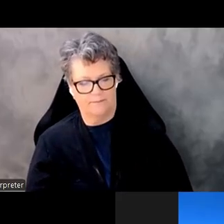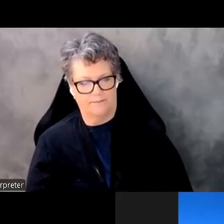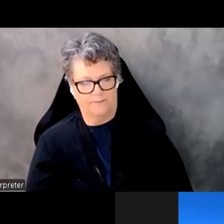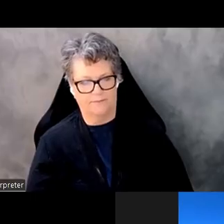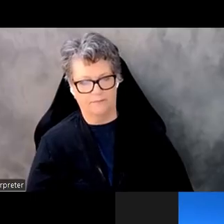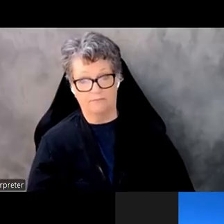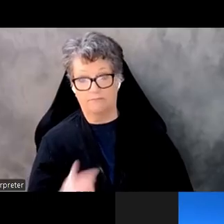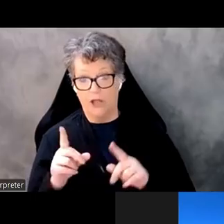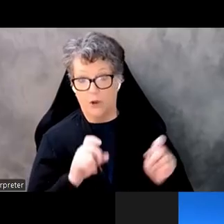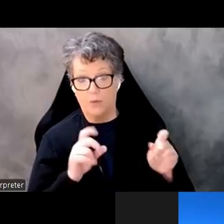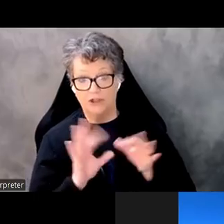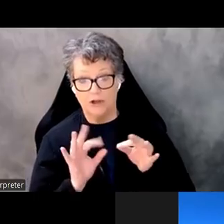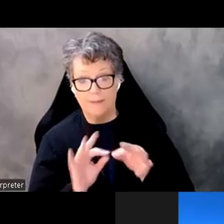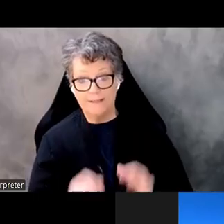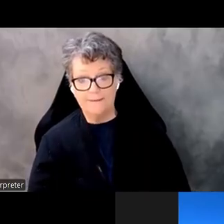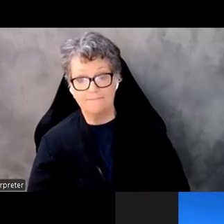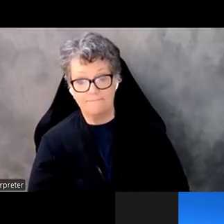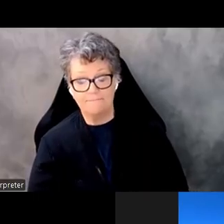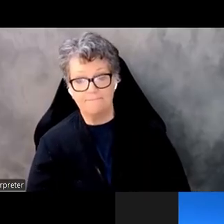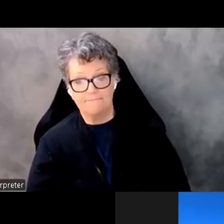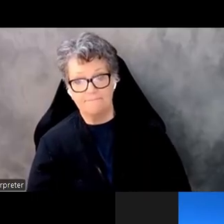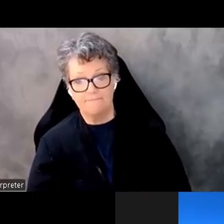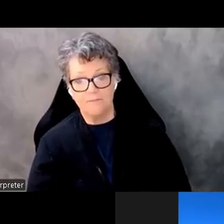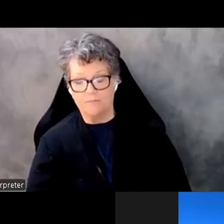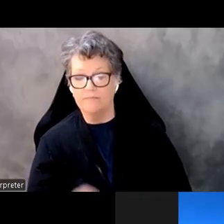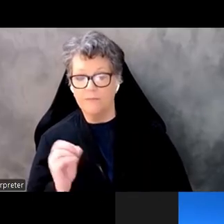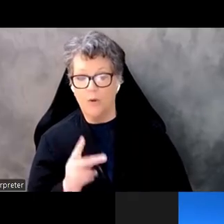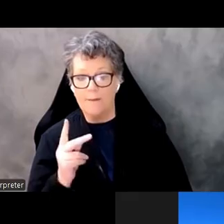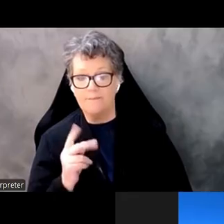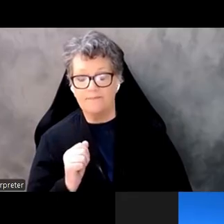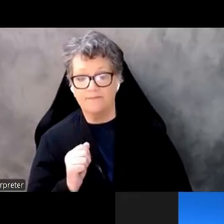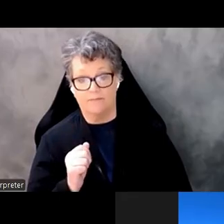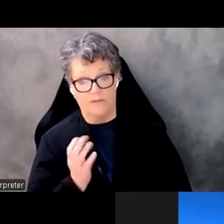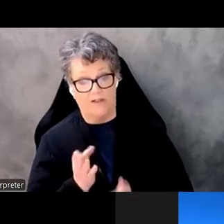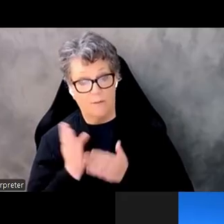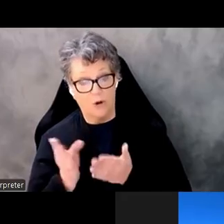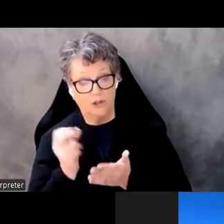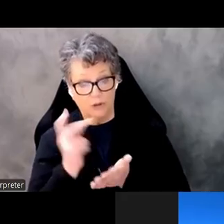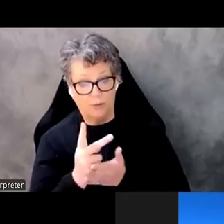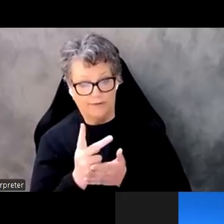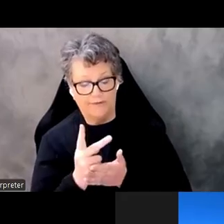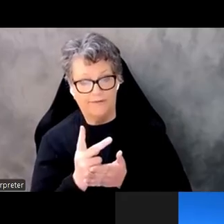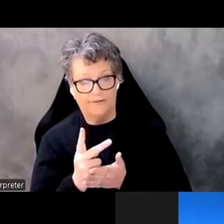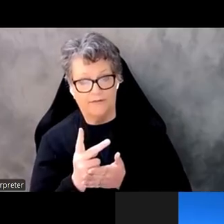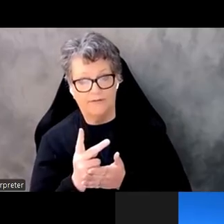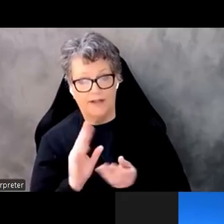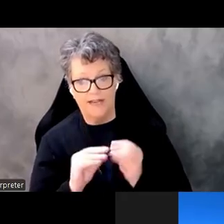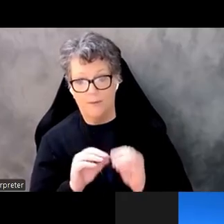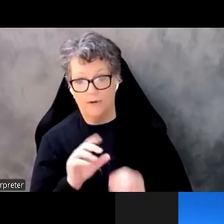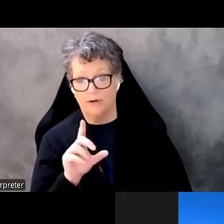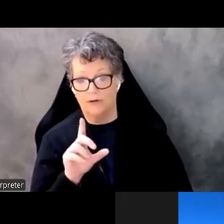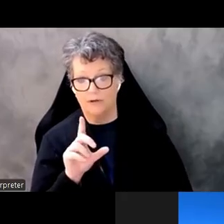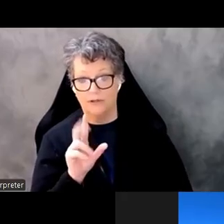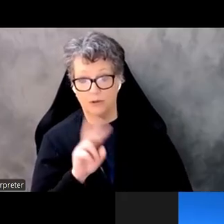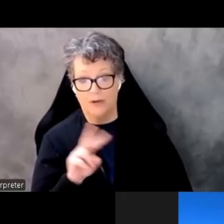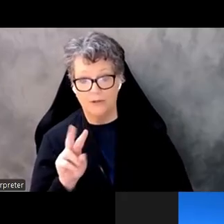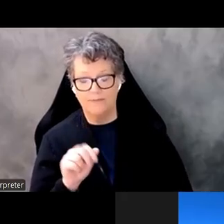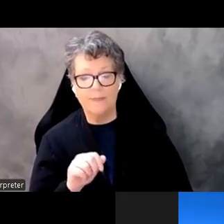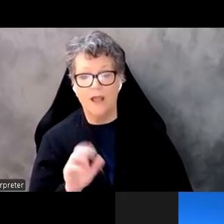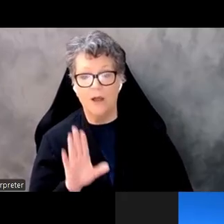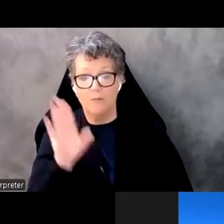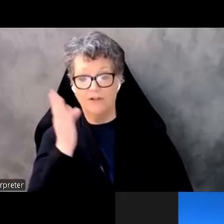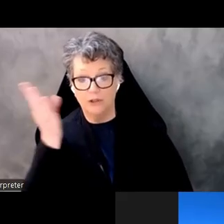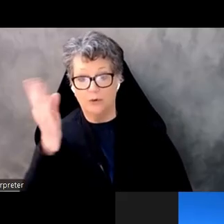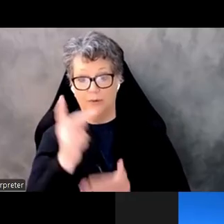Any other questions or comments? Okay, do I have a motion to approve number 2022? Motion to